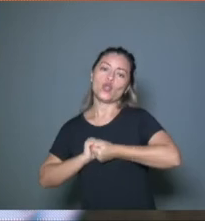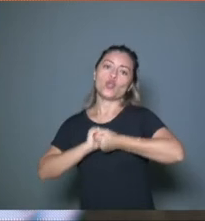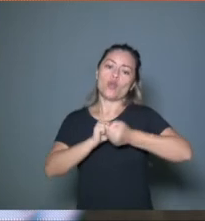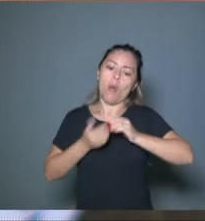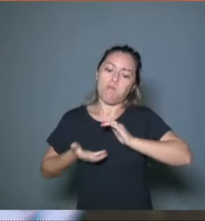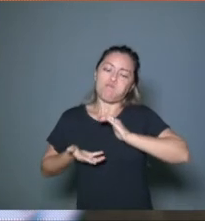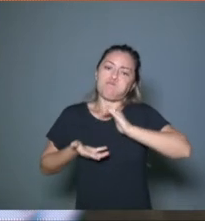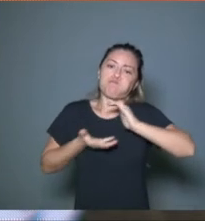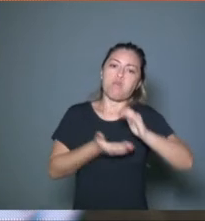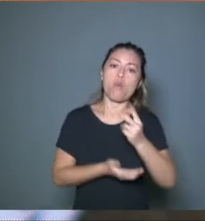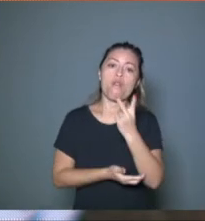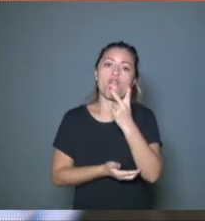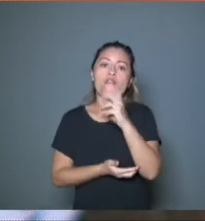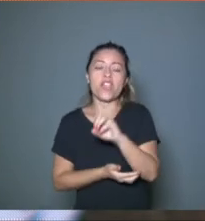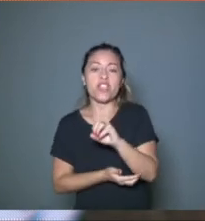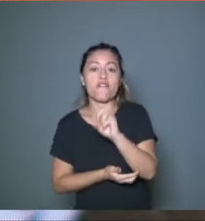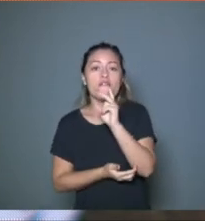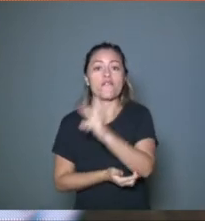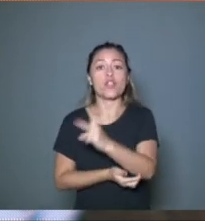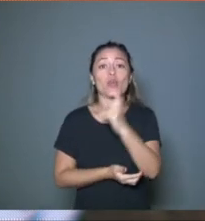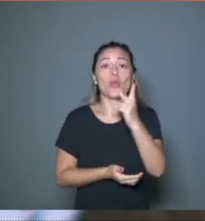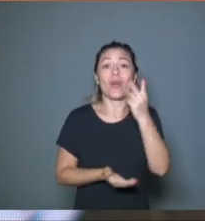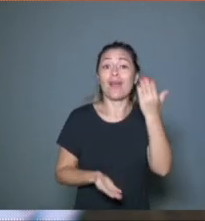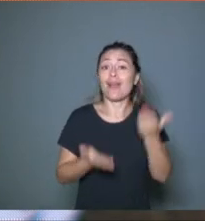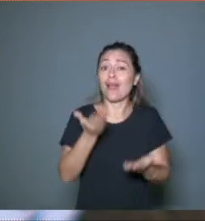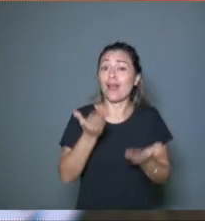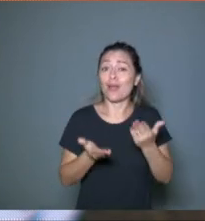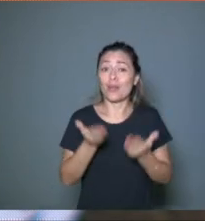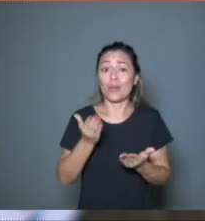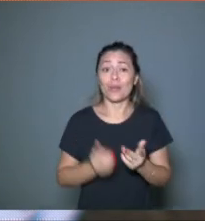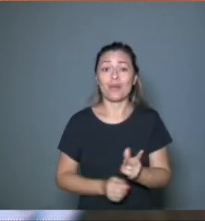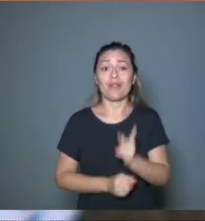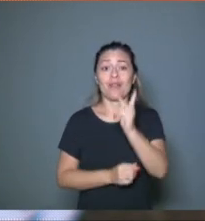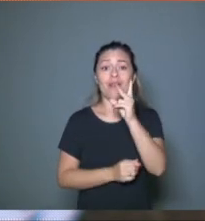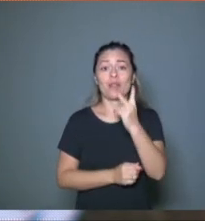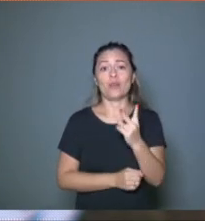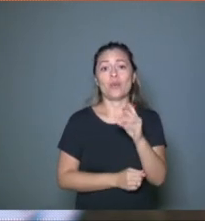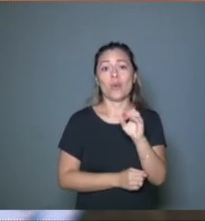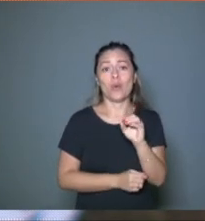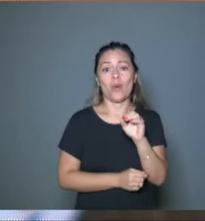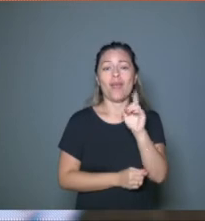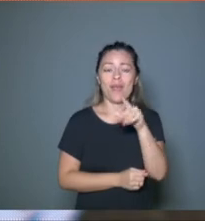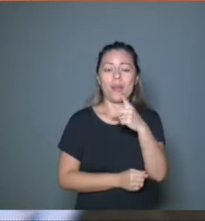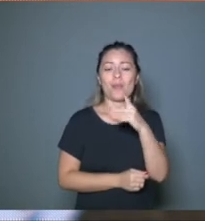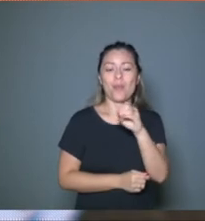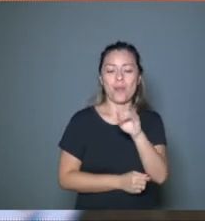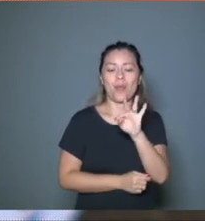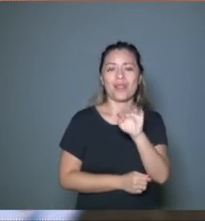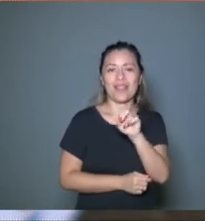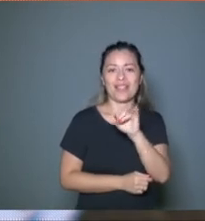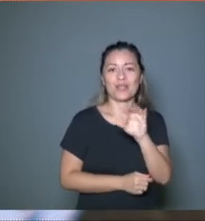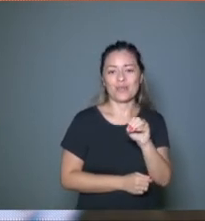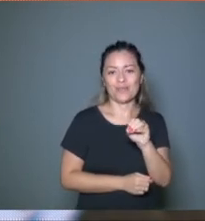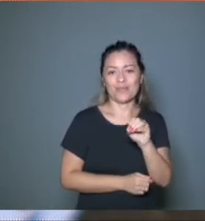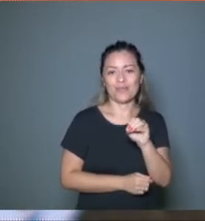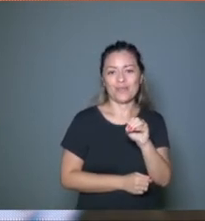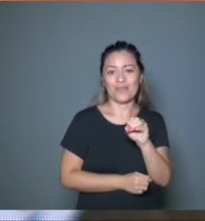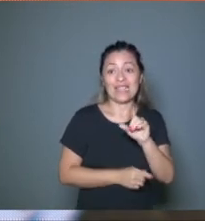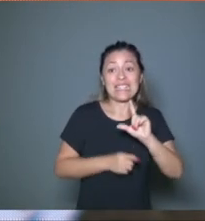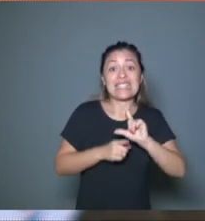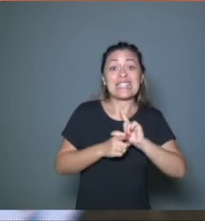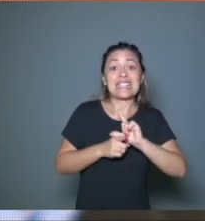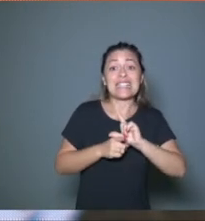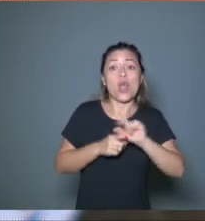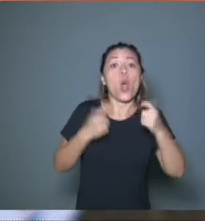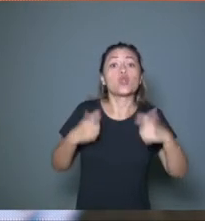it 20 to 22 kilograms of K2O, potassium,